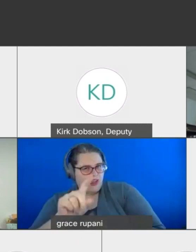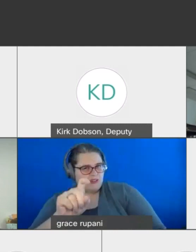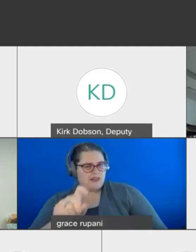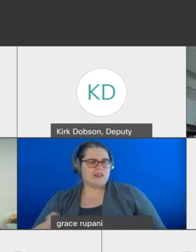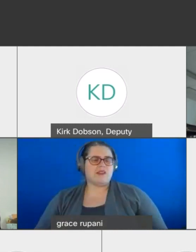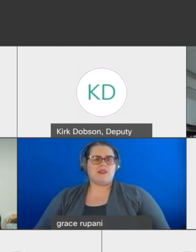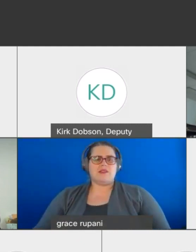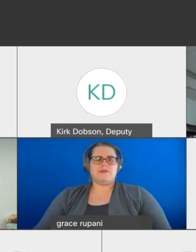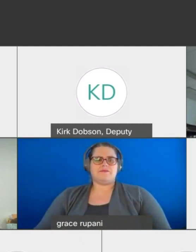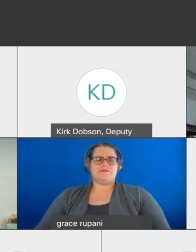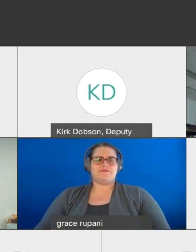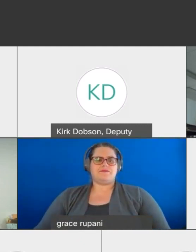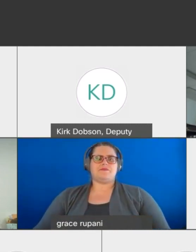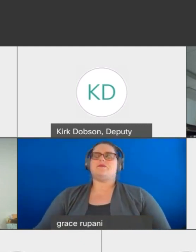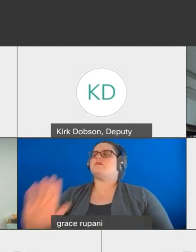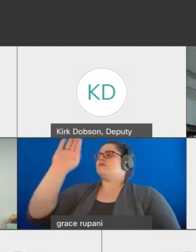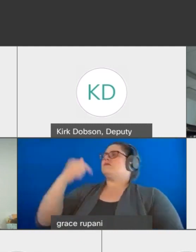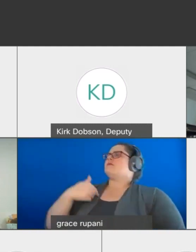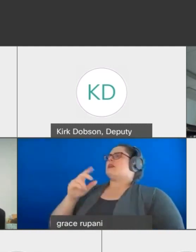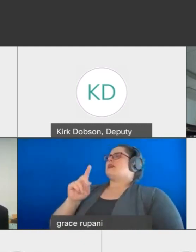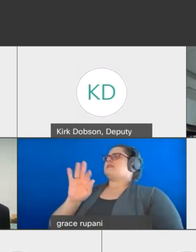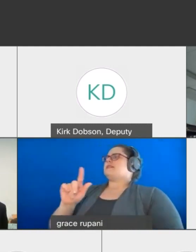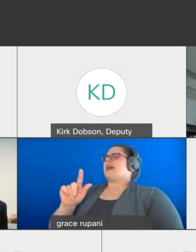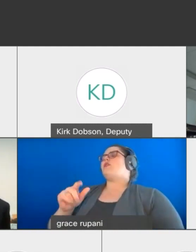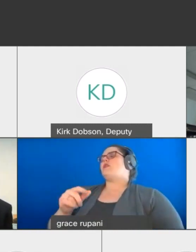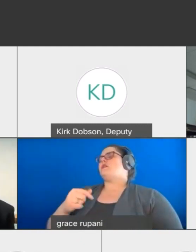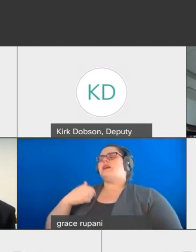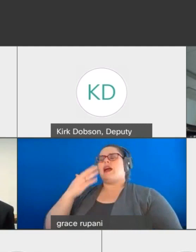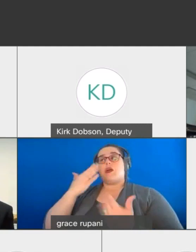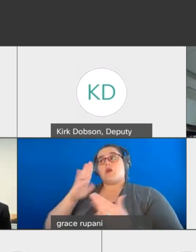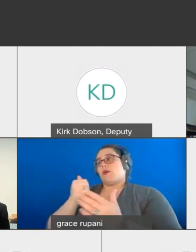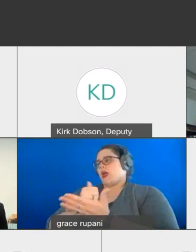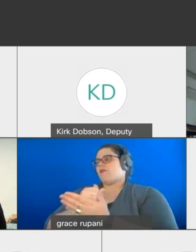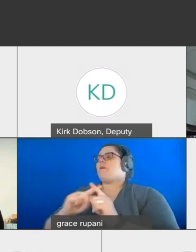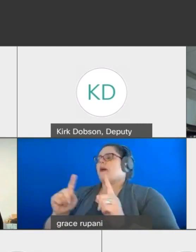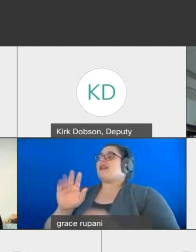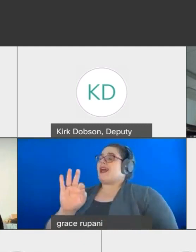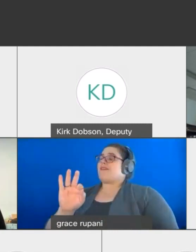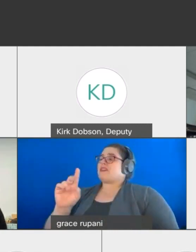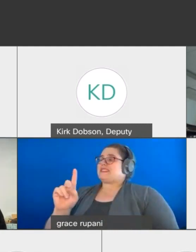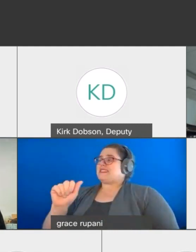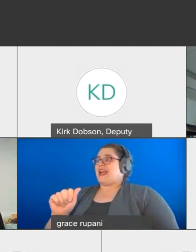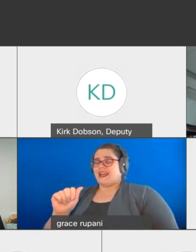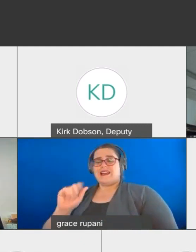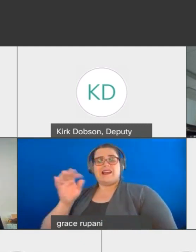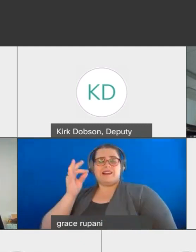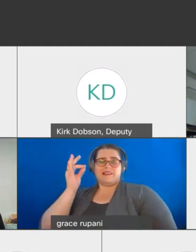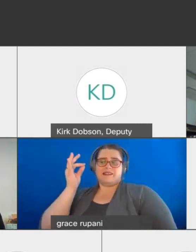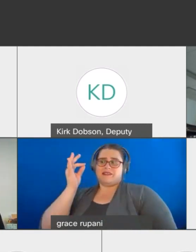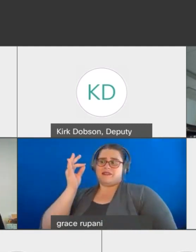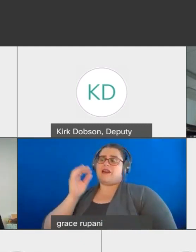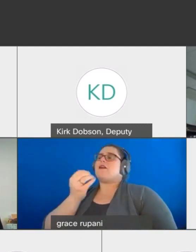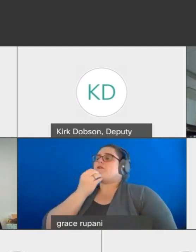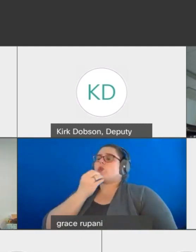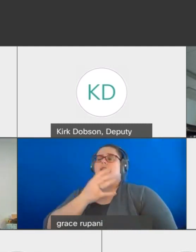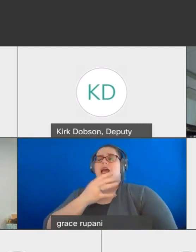And Director Reese, I don't know if this will be helpful, but I know that the FDA released a really nice short YouTube video explaining what an EUA